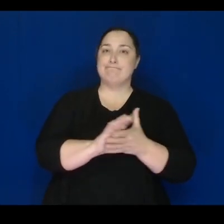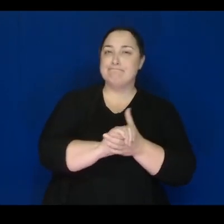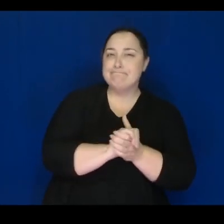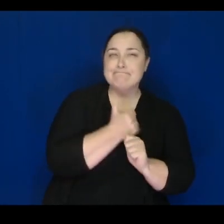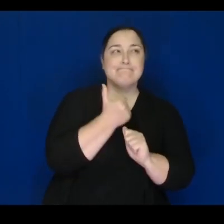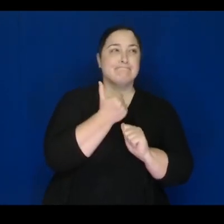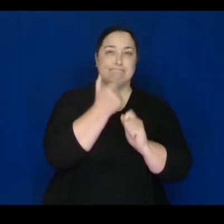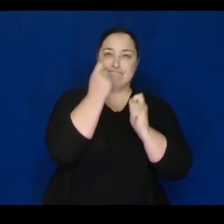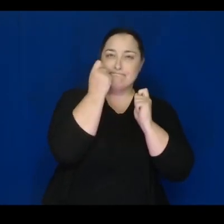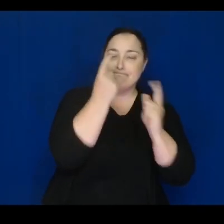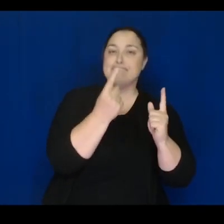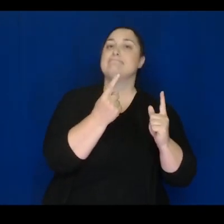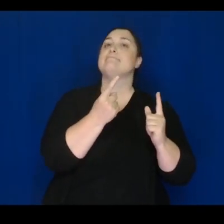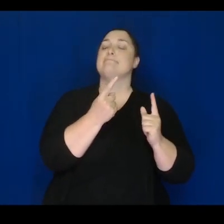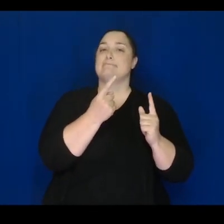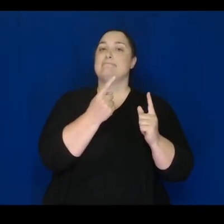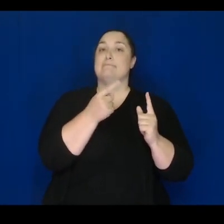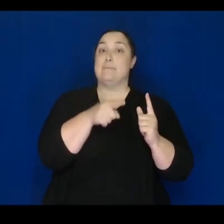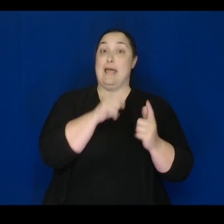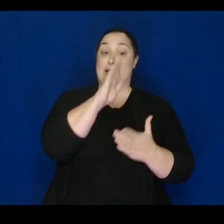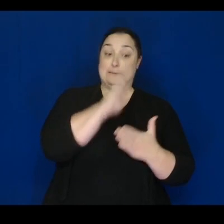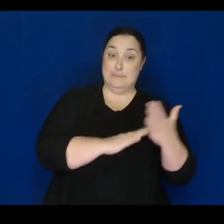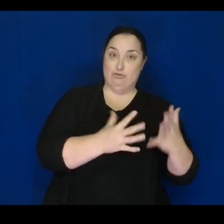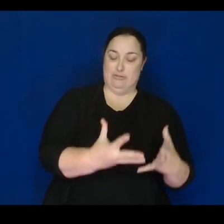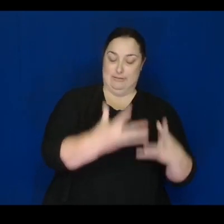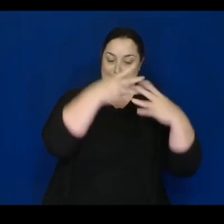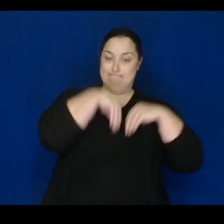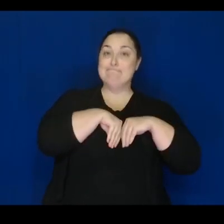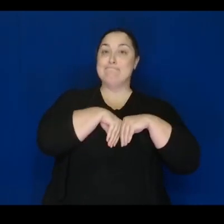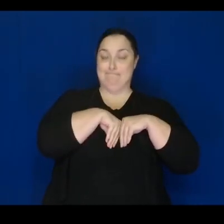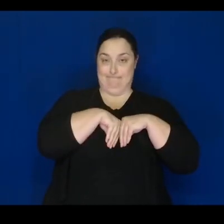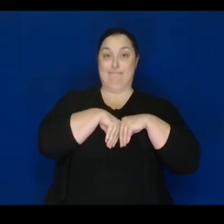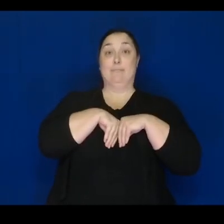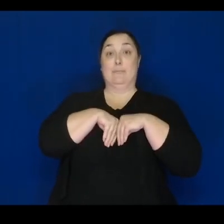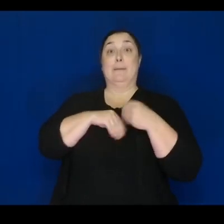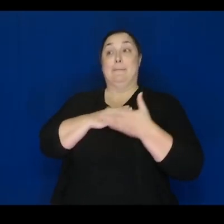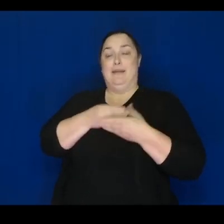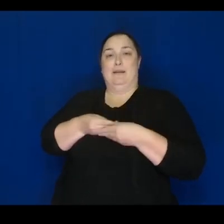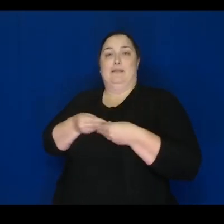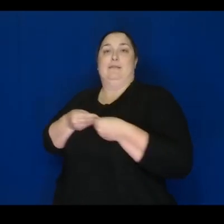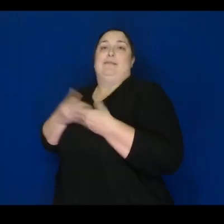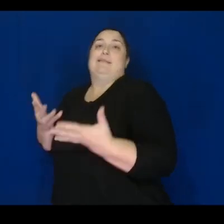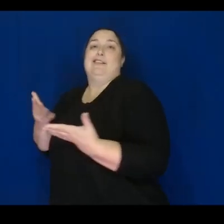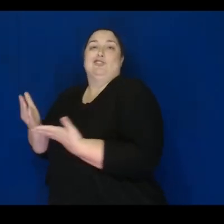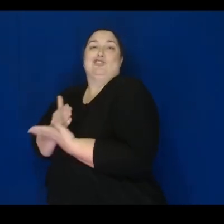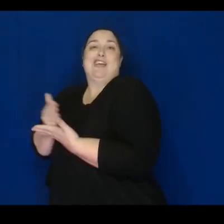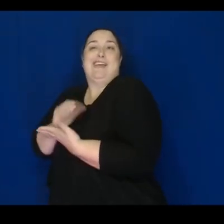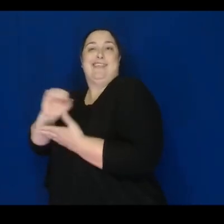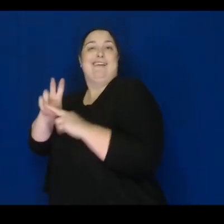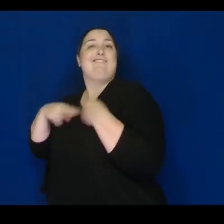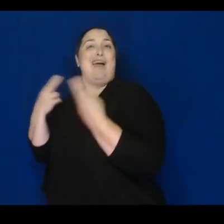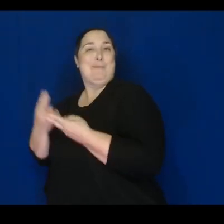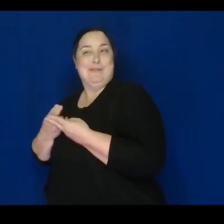and really take that experience home with them and share that with their families as well.